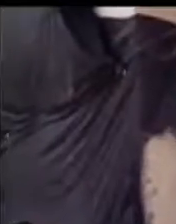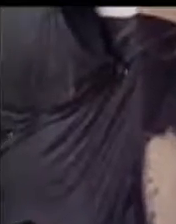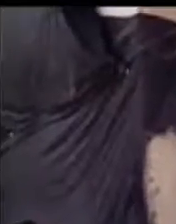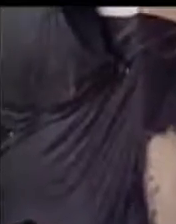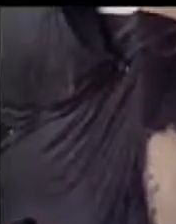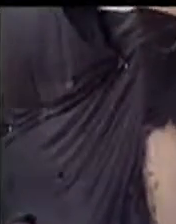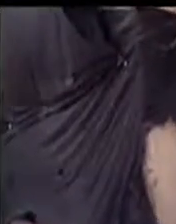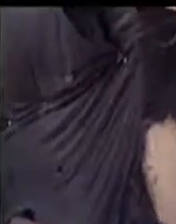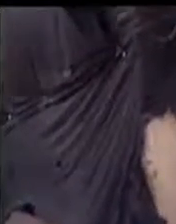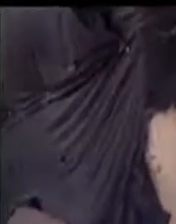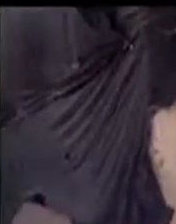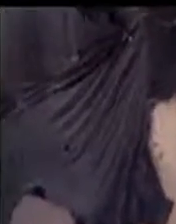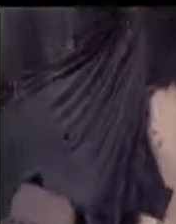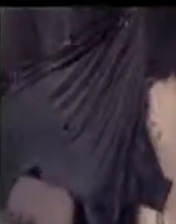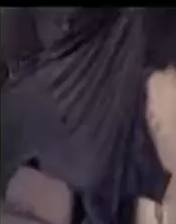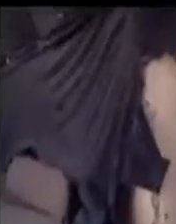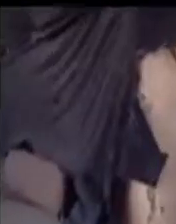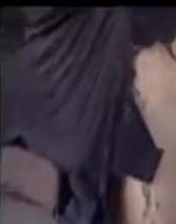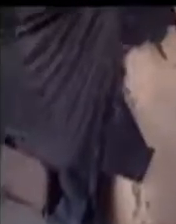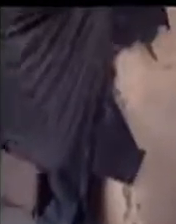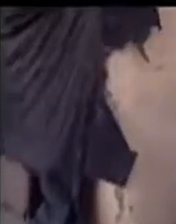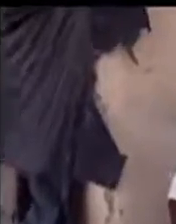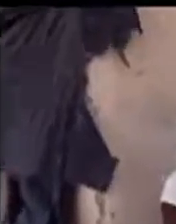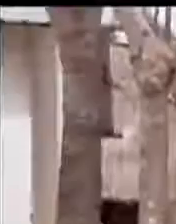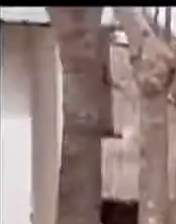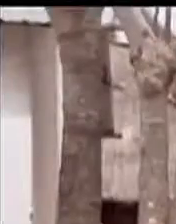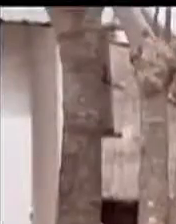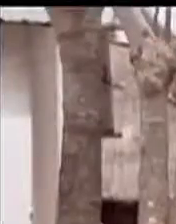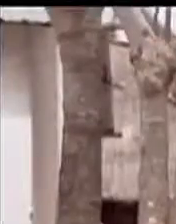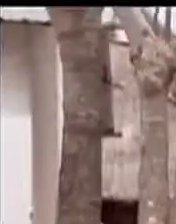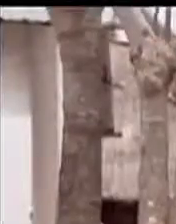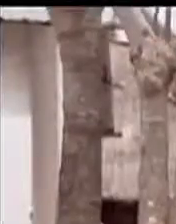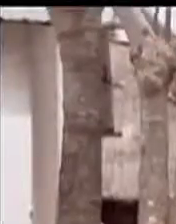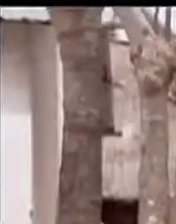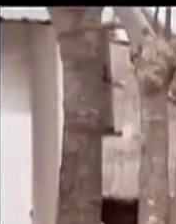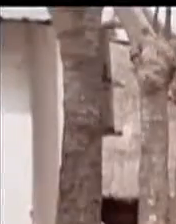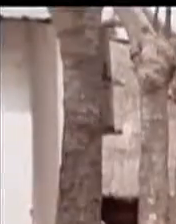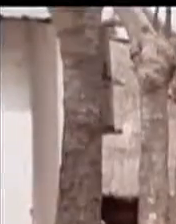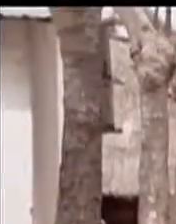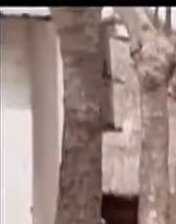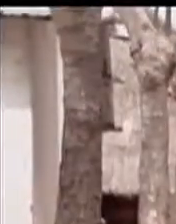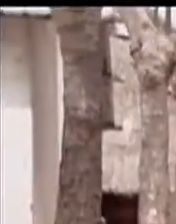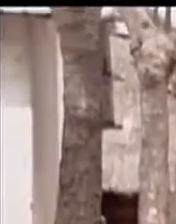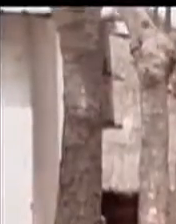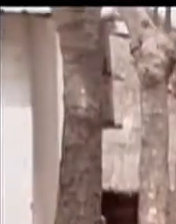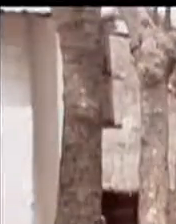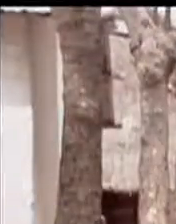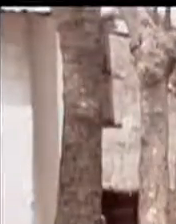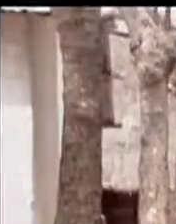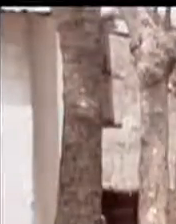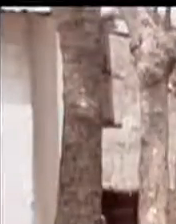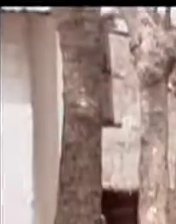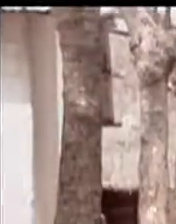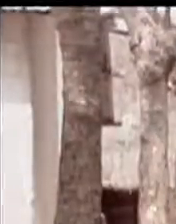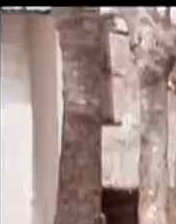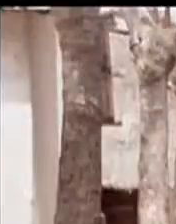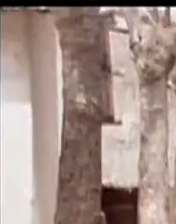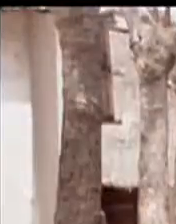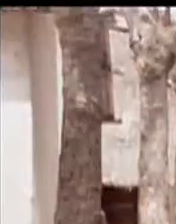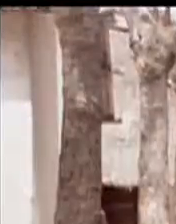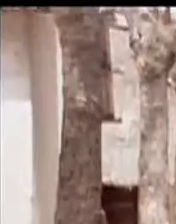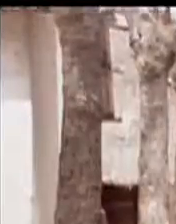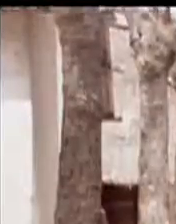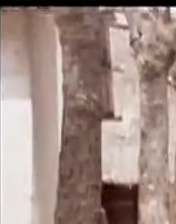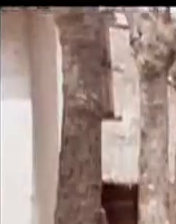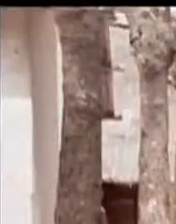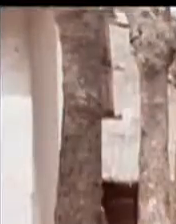suddenly started suffering from an unknown illness. Me encontrei desesperada, totalmente triste. Minha vida só era chorar.